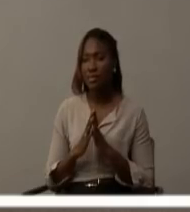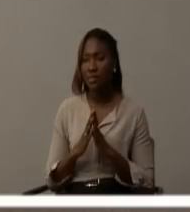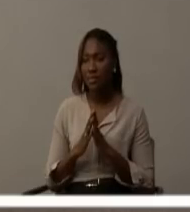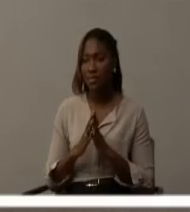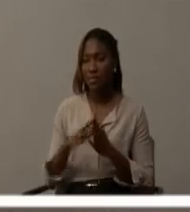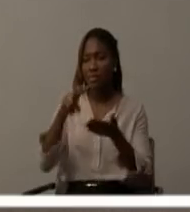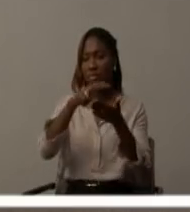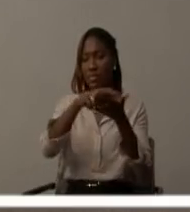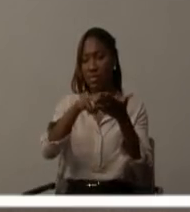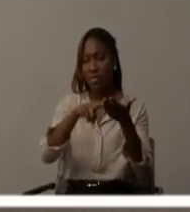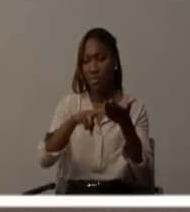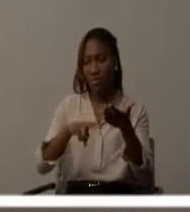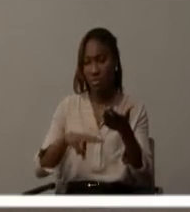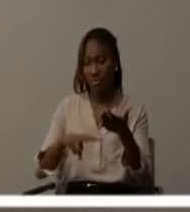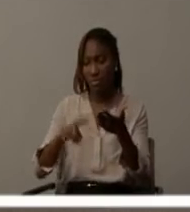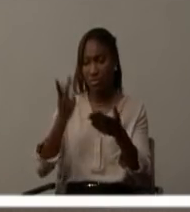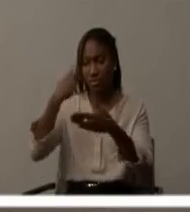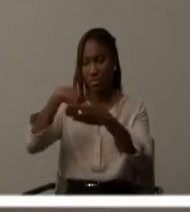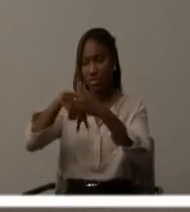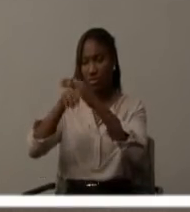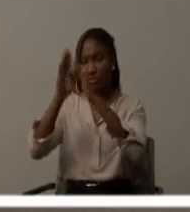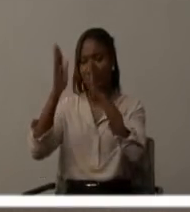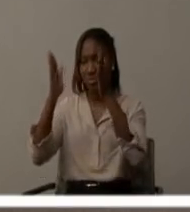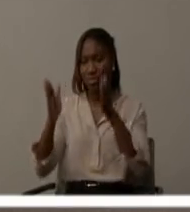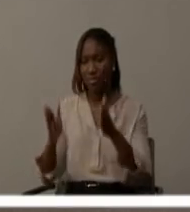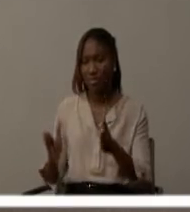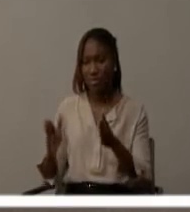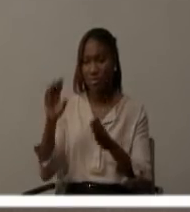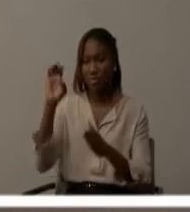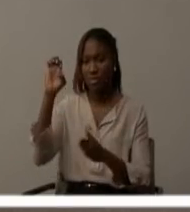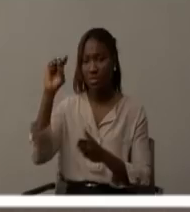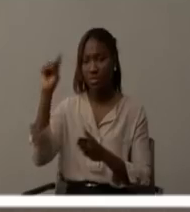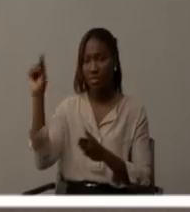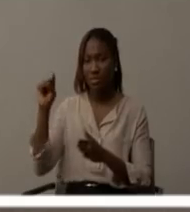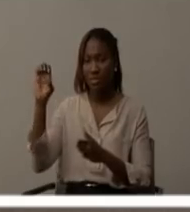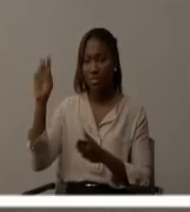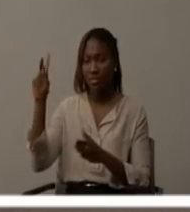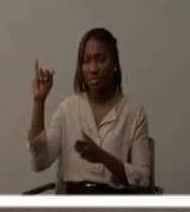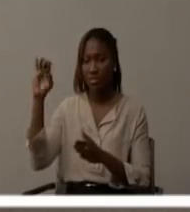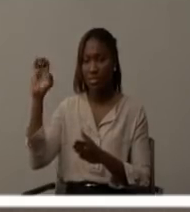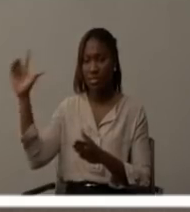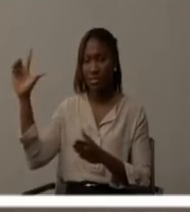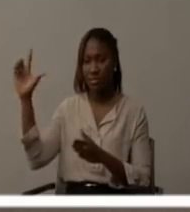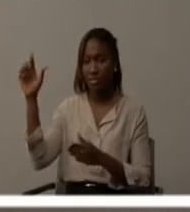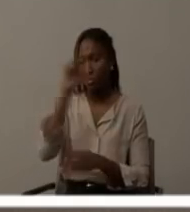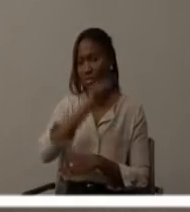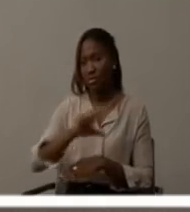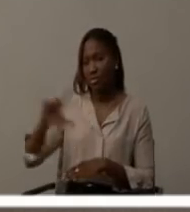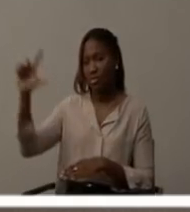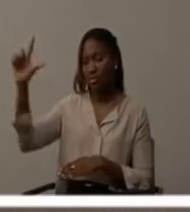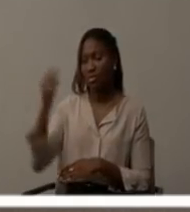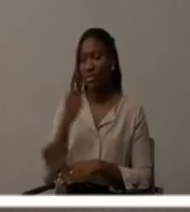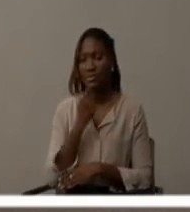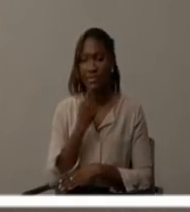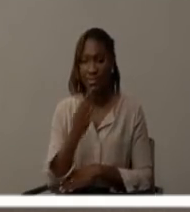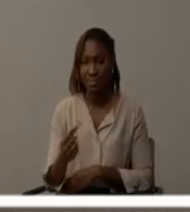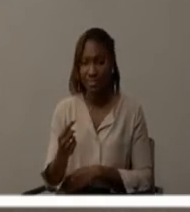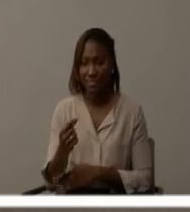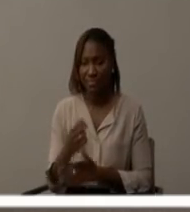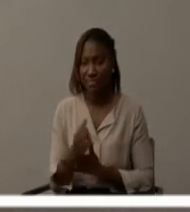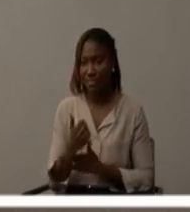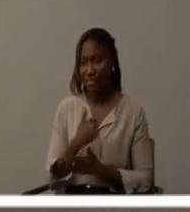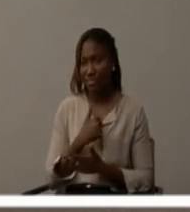A reading from the prophet Ezekiel. The Lord says this, I am